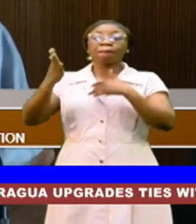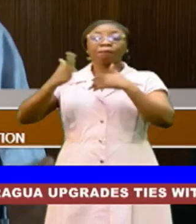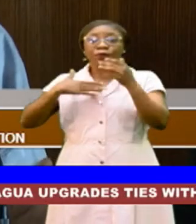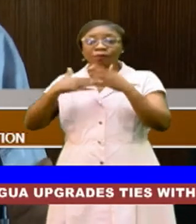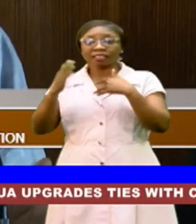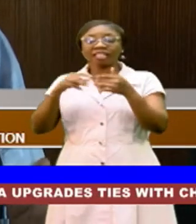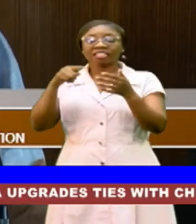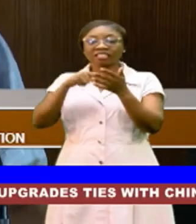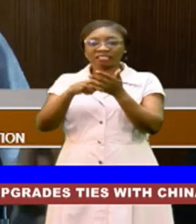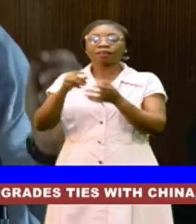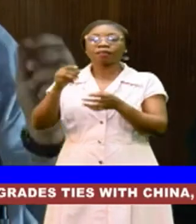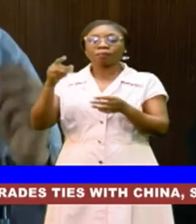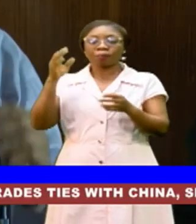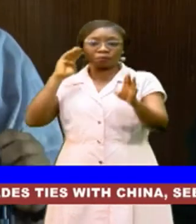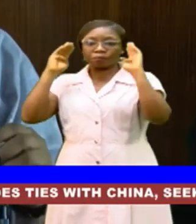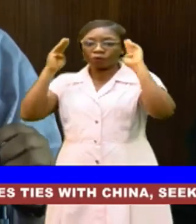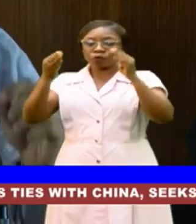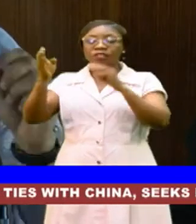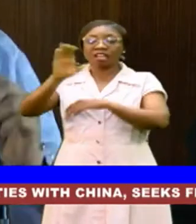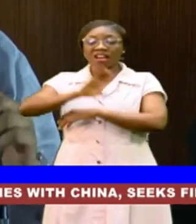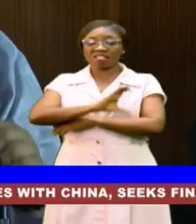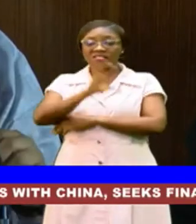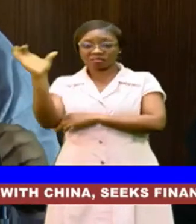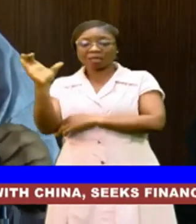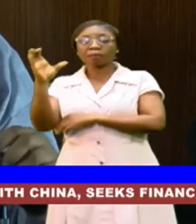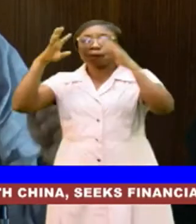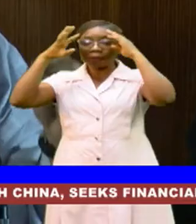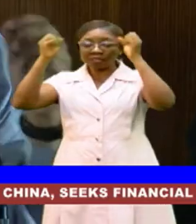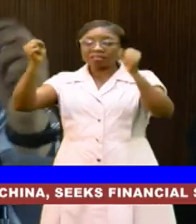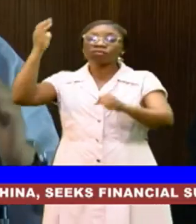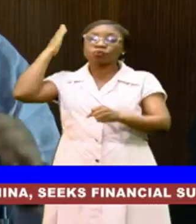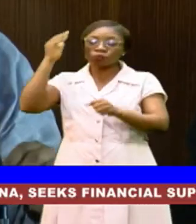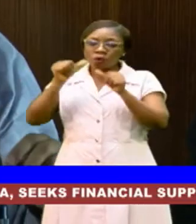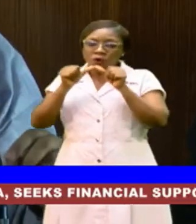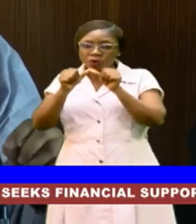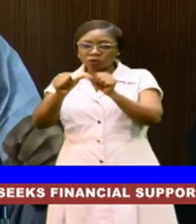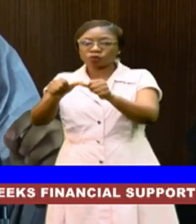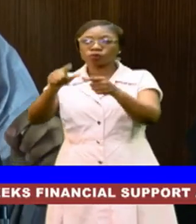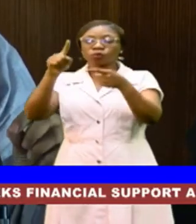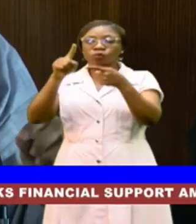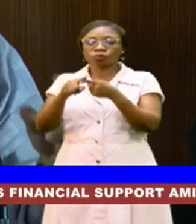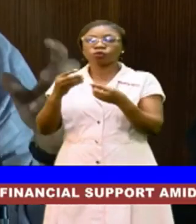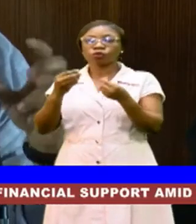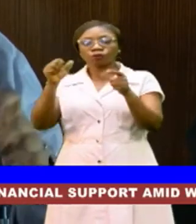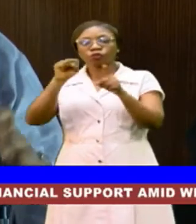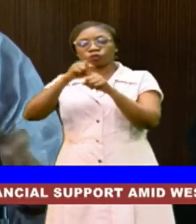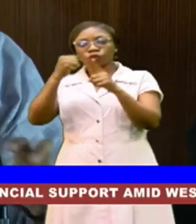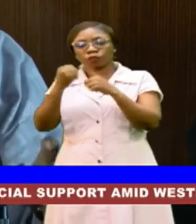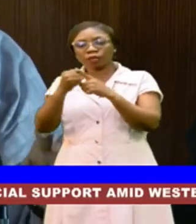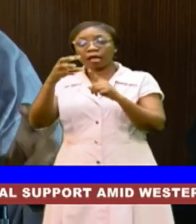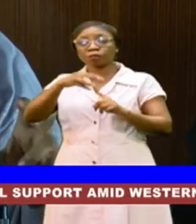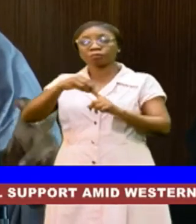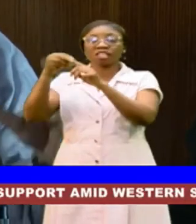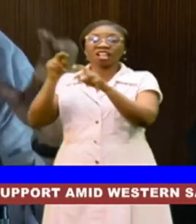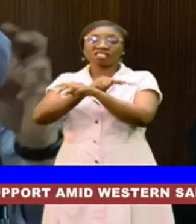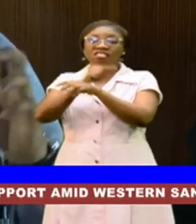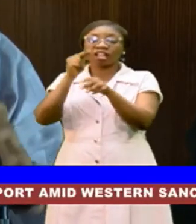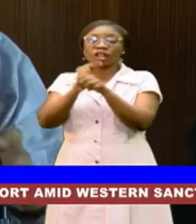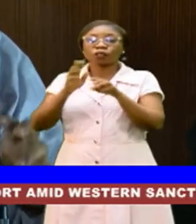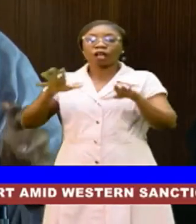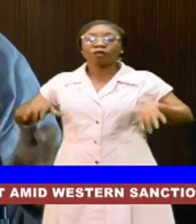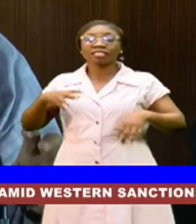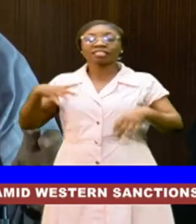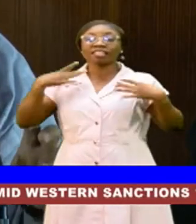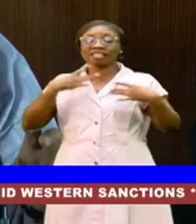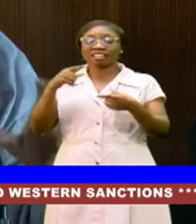at Christmas, the president will continue to review situations, especially national holidays like this, and see what kind